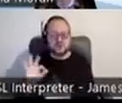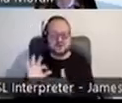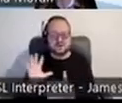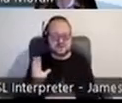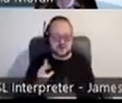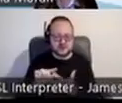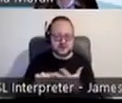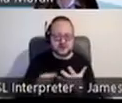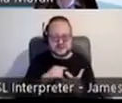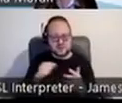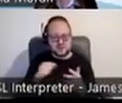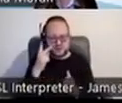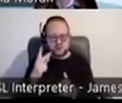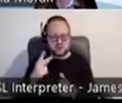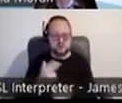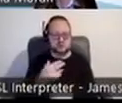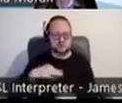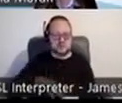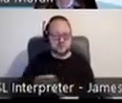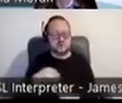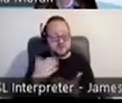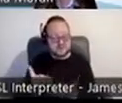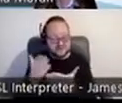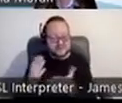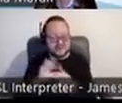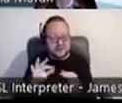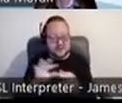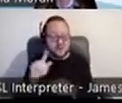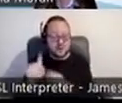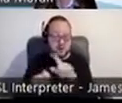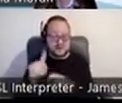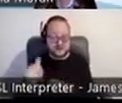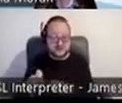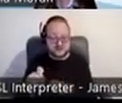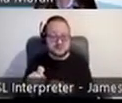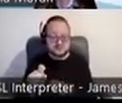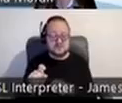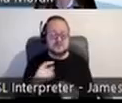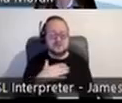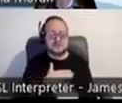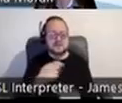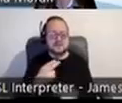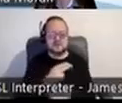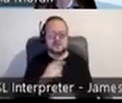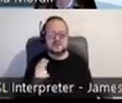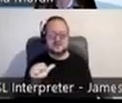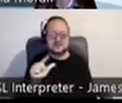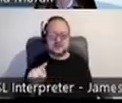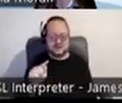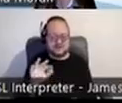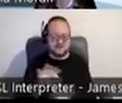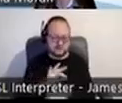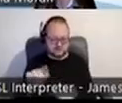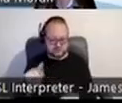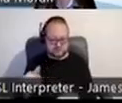webinar. To submit a comment or question to speakers during the event, please use the chat function at the bottom